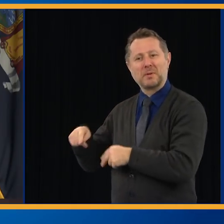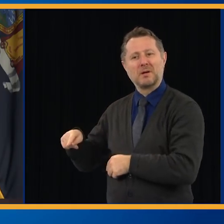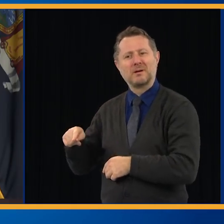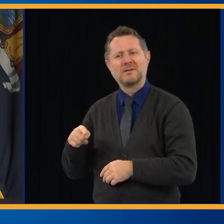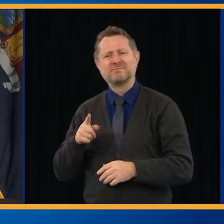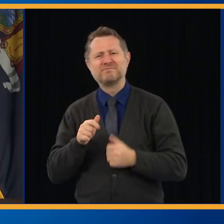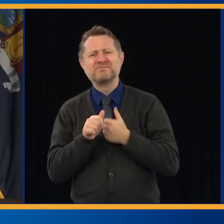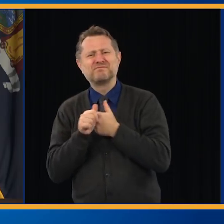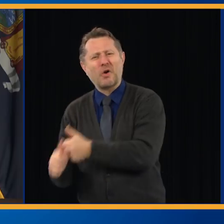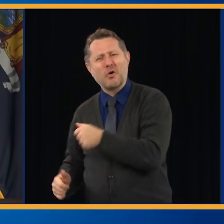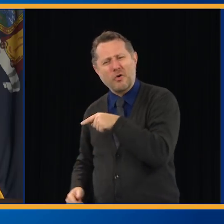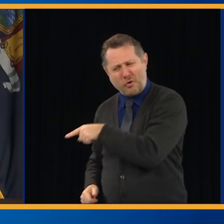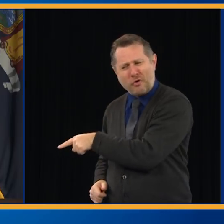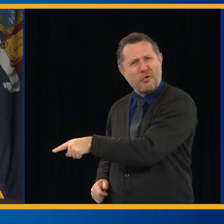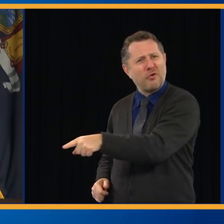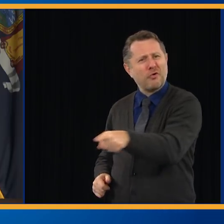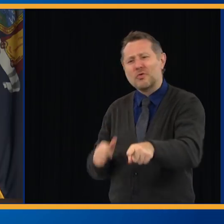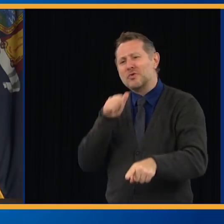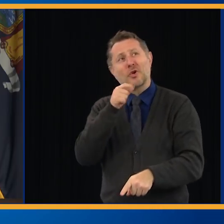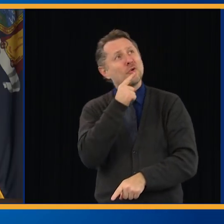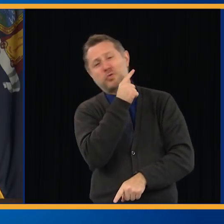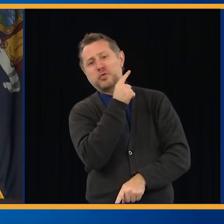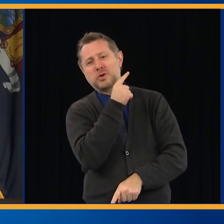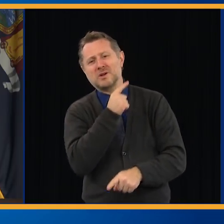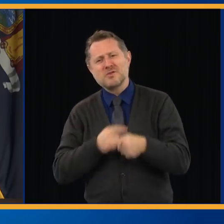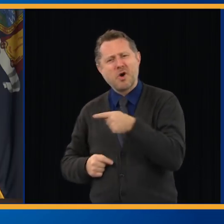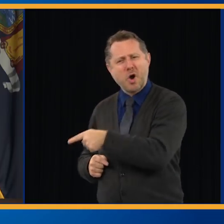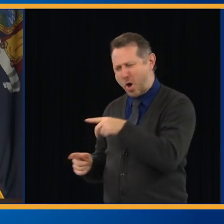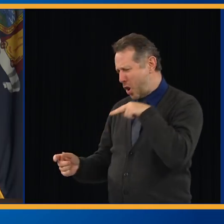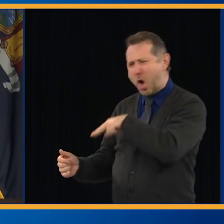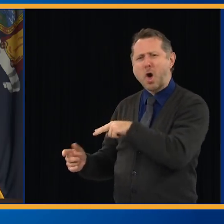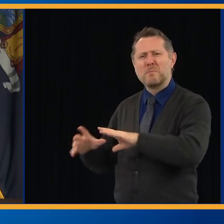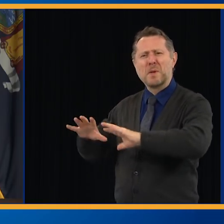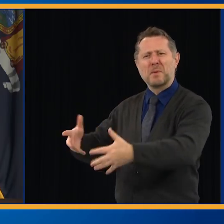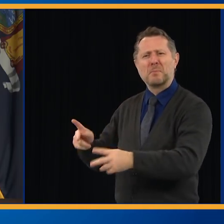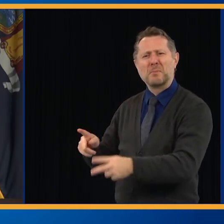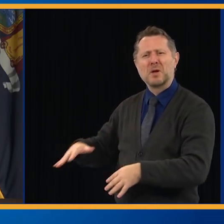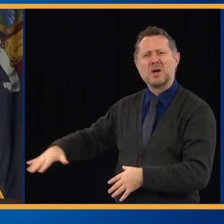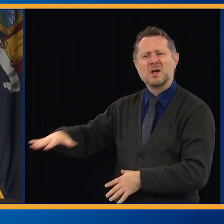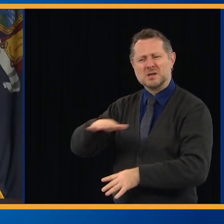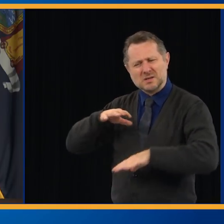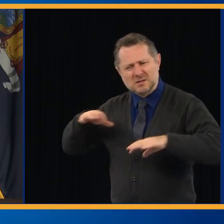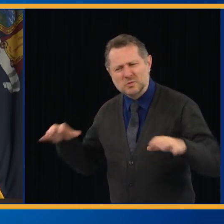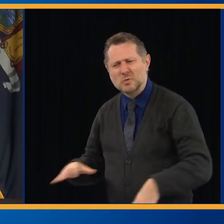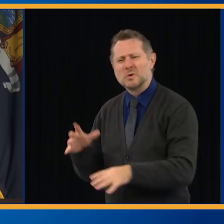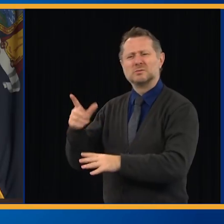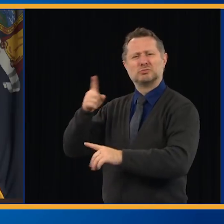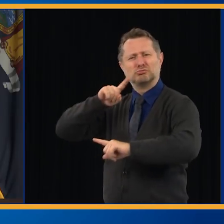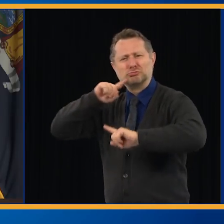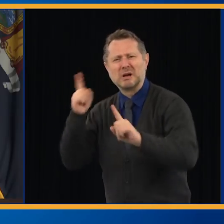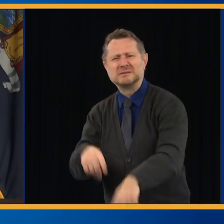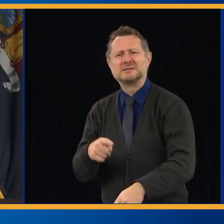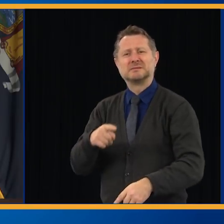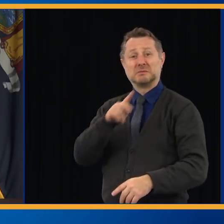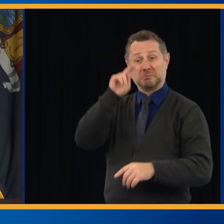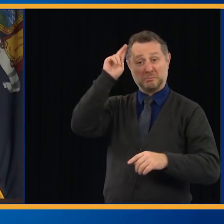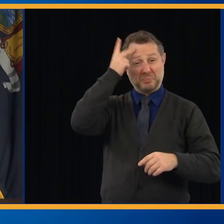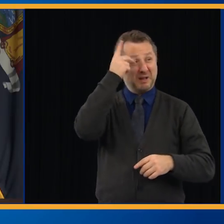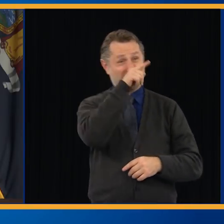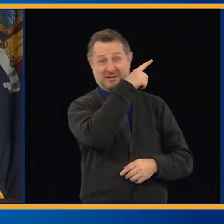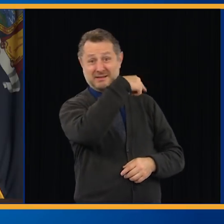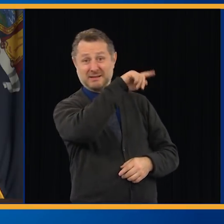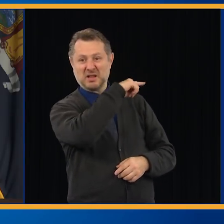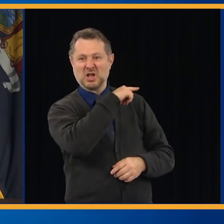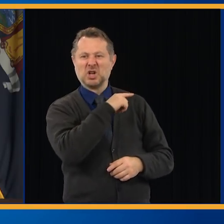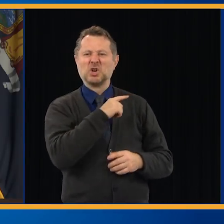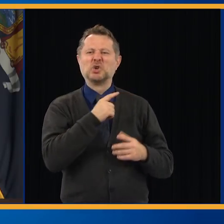people. Look at what they're doing. Look at how they're reacting. And politicians, try to be